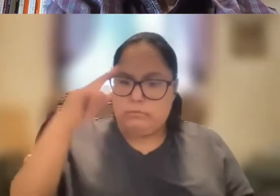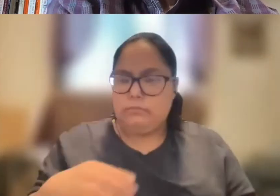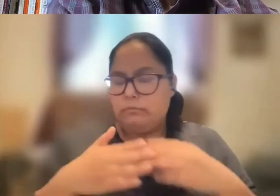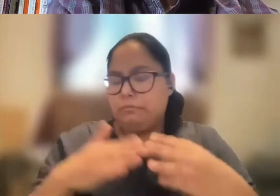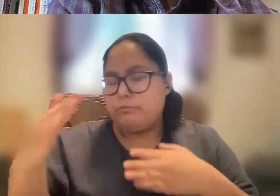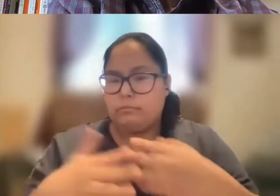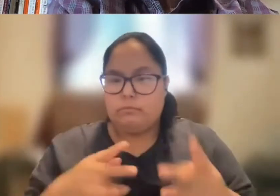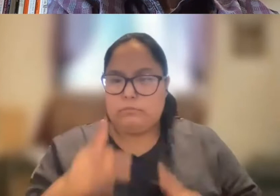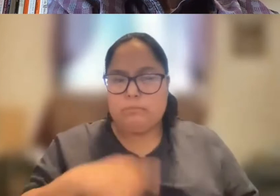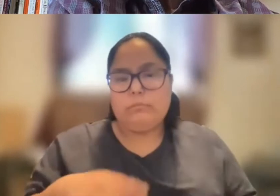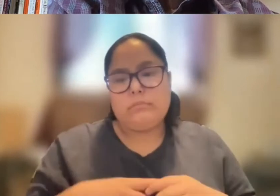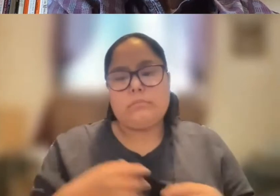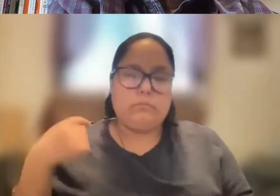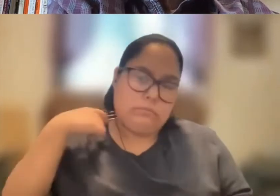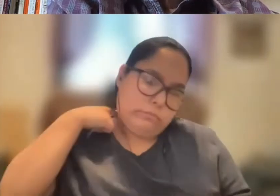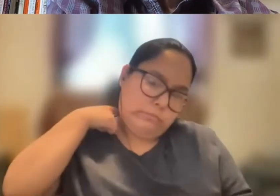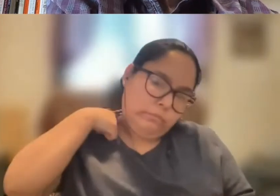I'm grateful you're doing it.